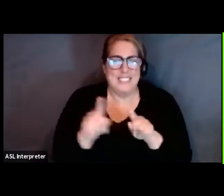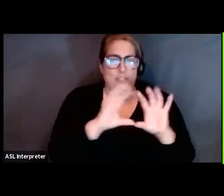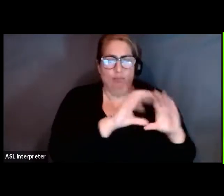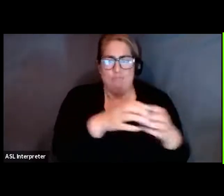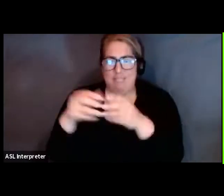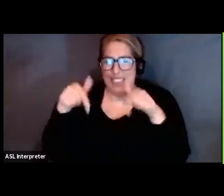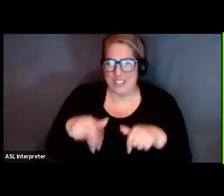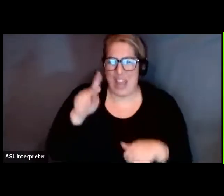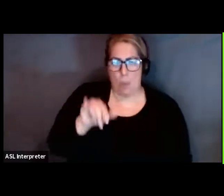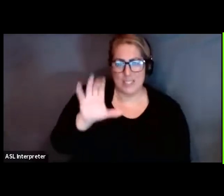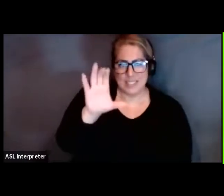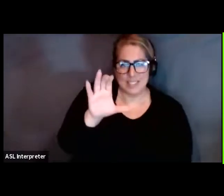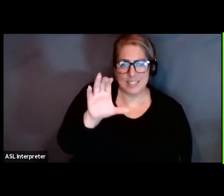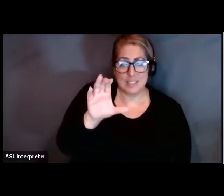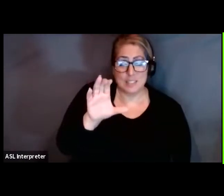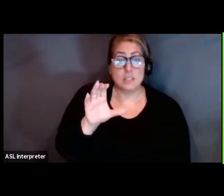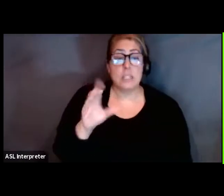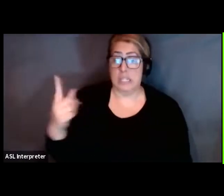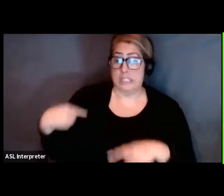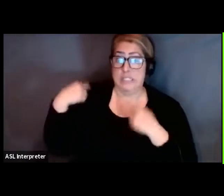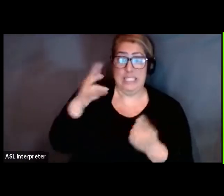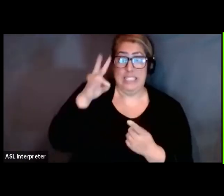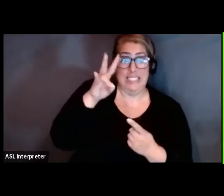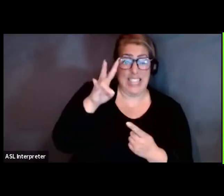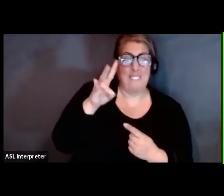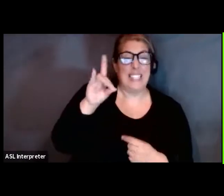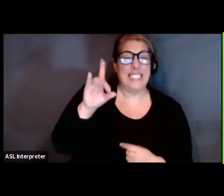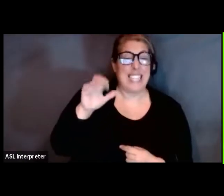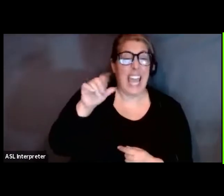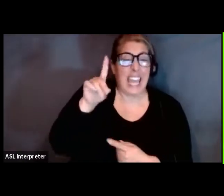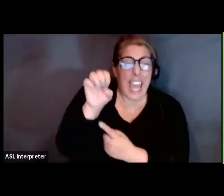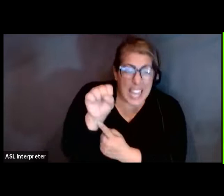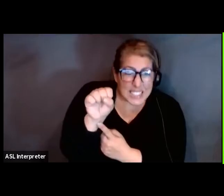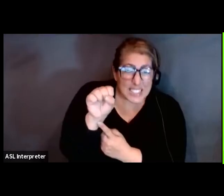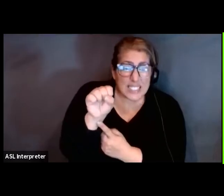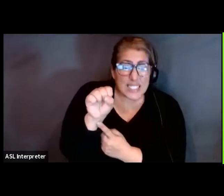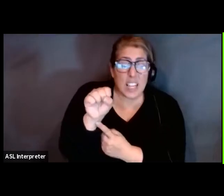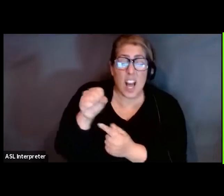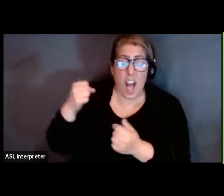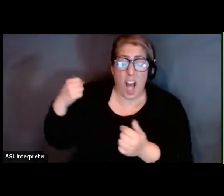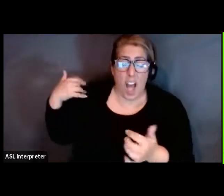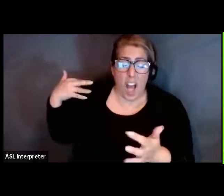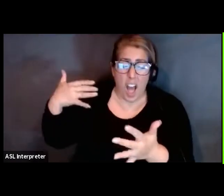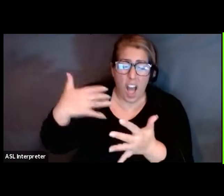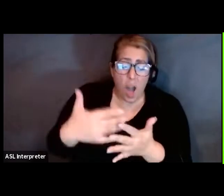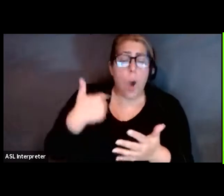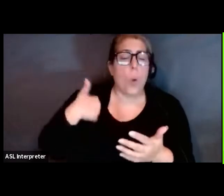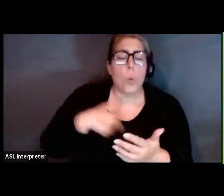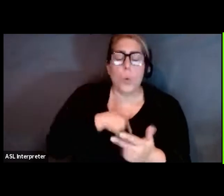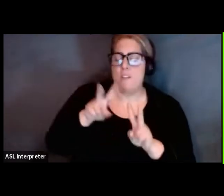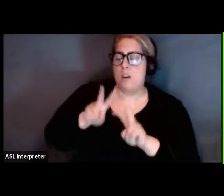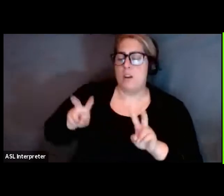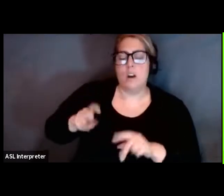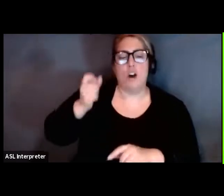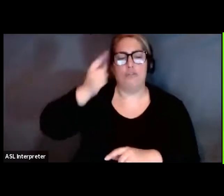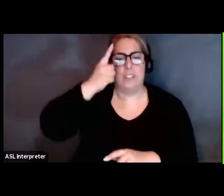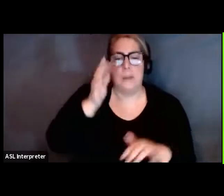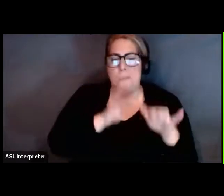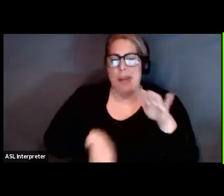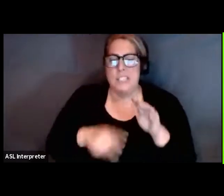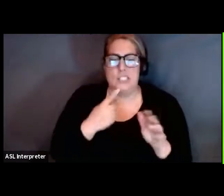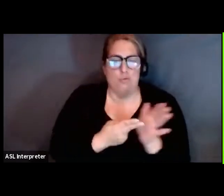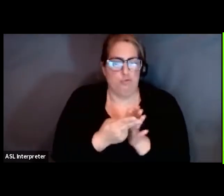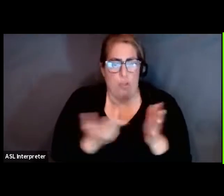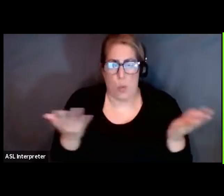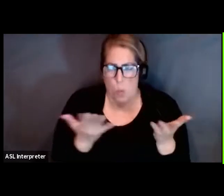City. Over these seven decades, we have come to understand the basic truth that stable